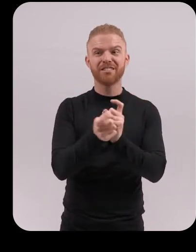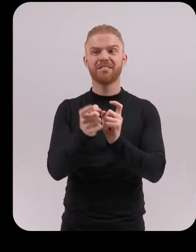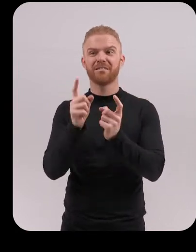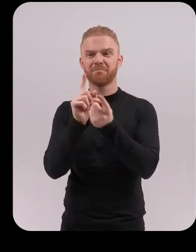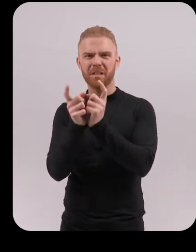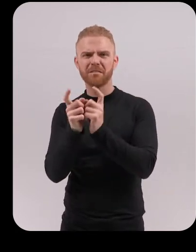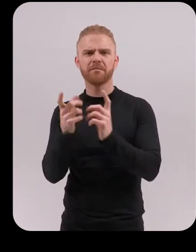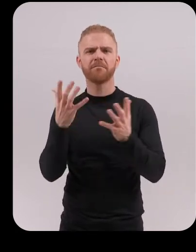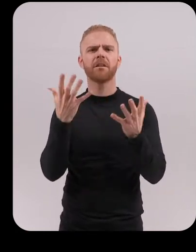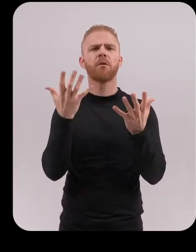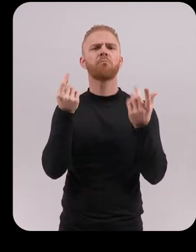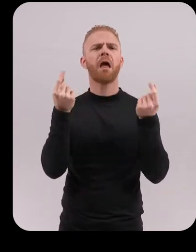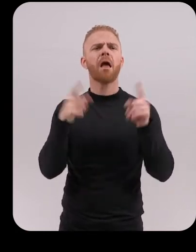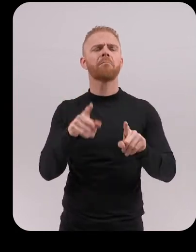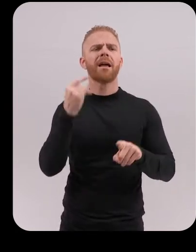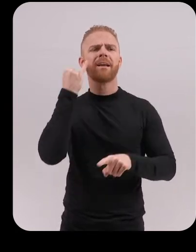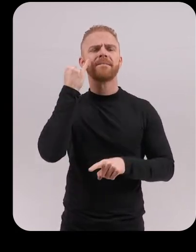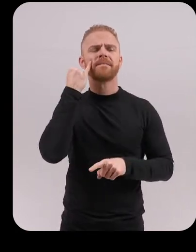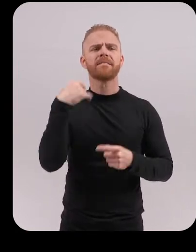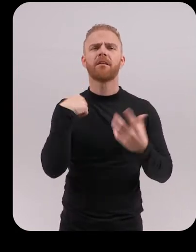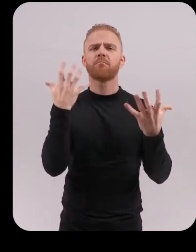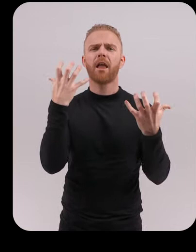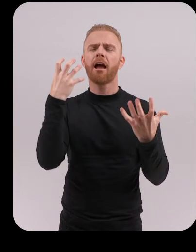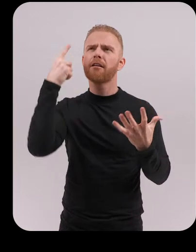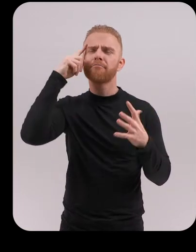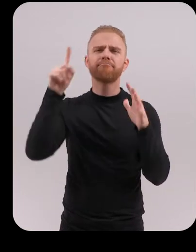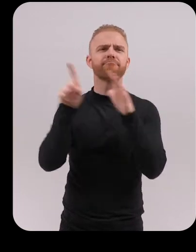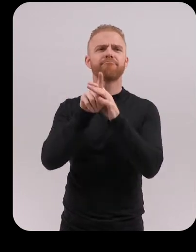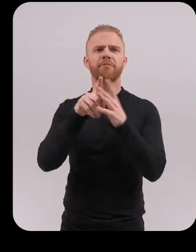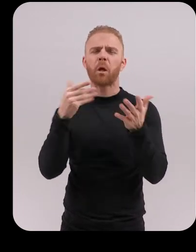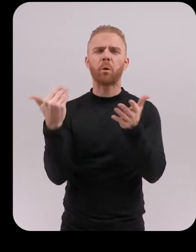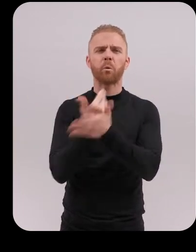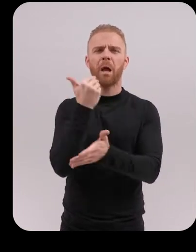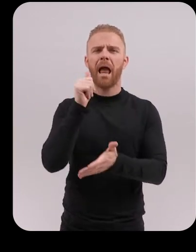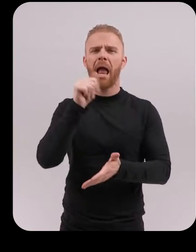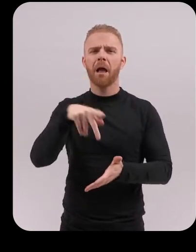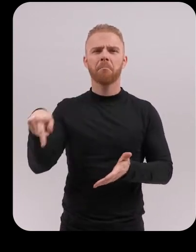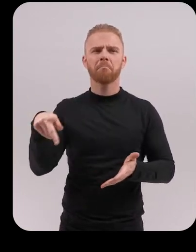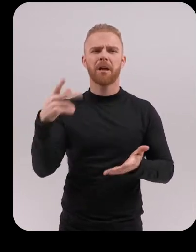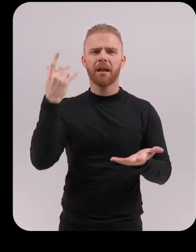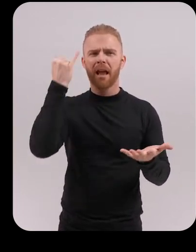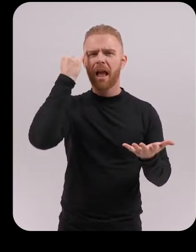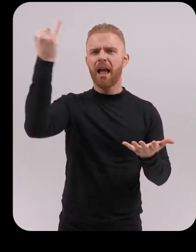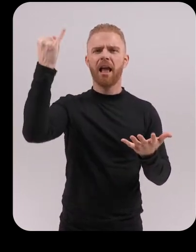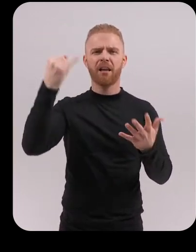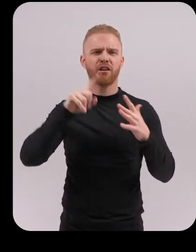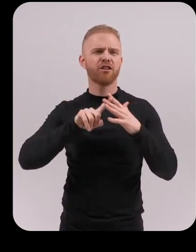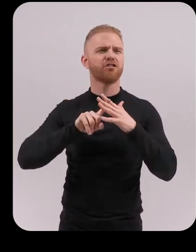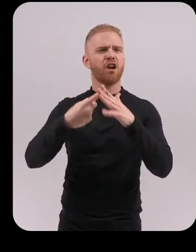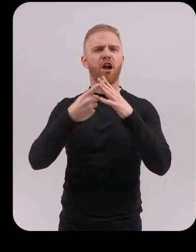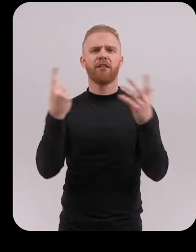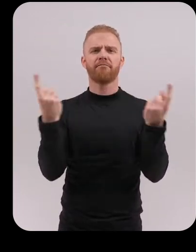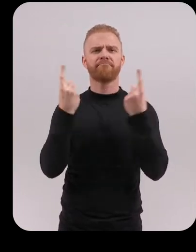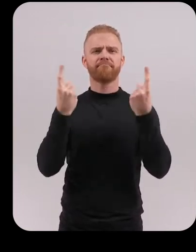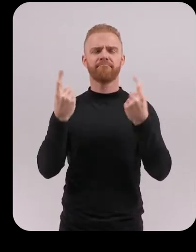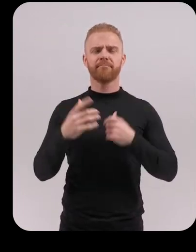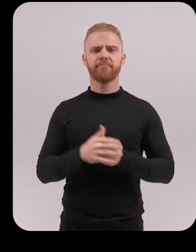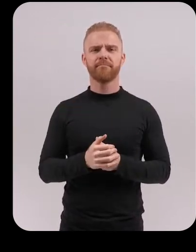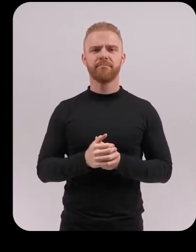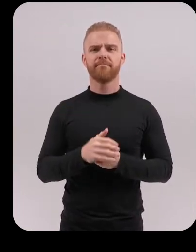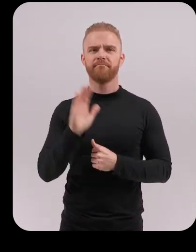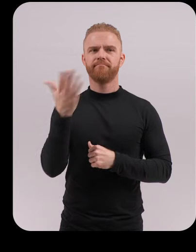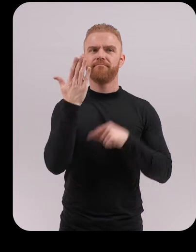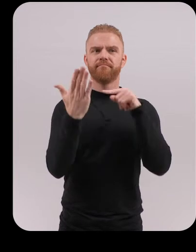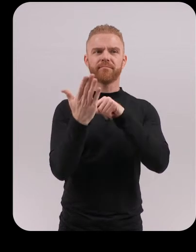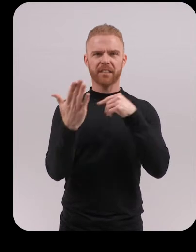what happens when I want to think about a brand new app? I need a brand new idea to get started. So in front of me, I have a brand new